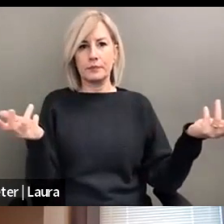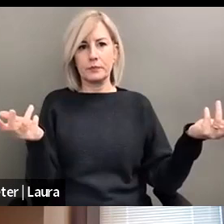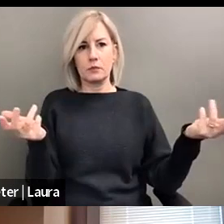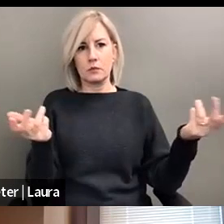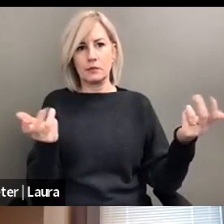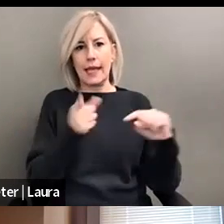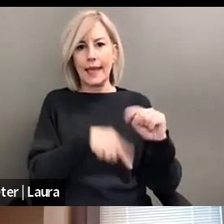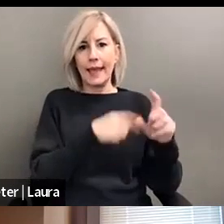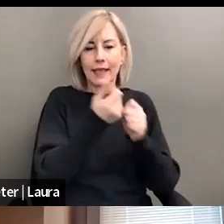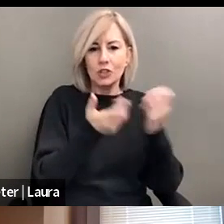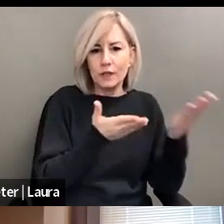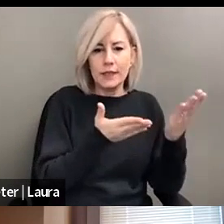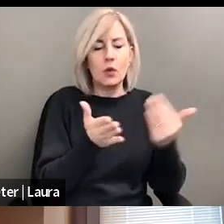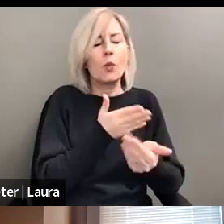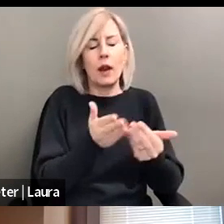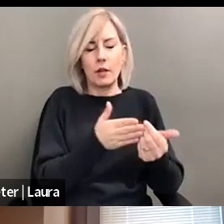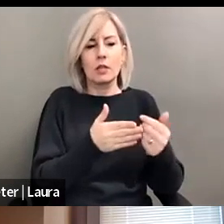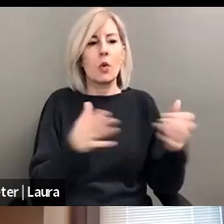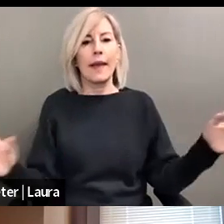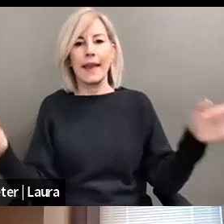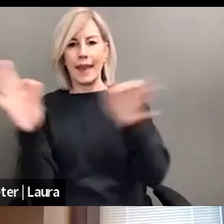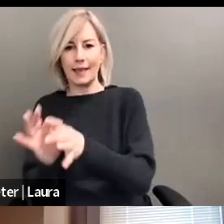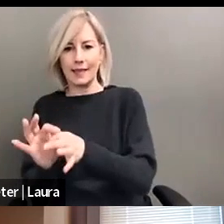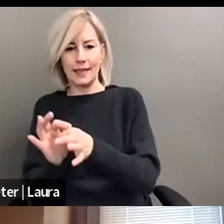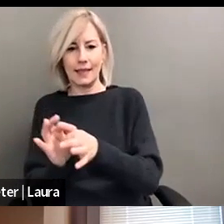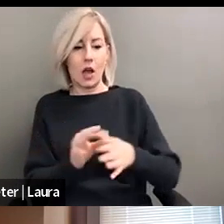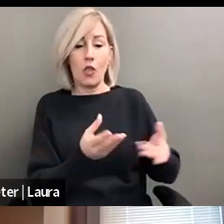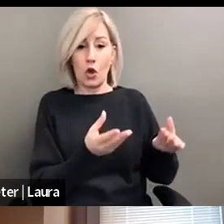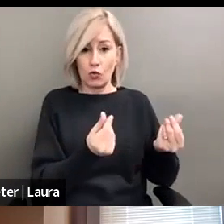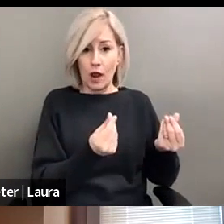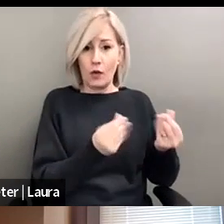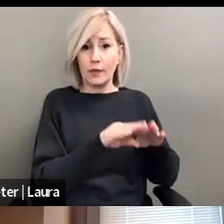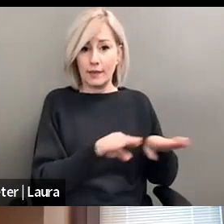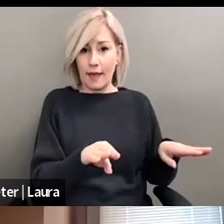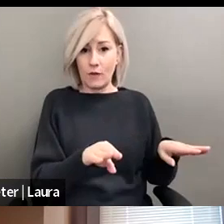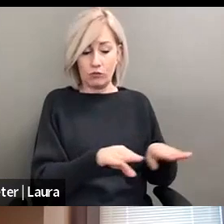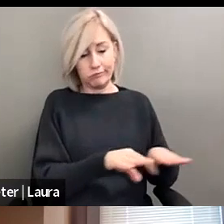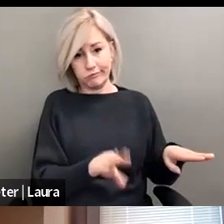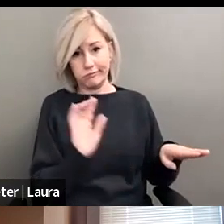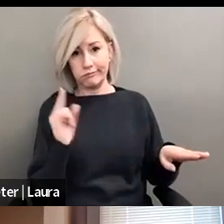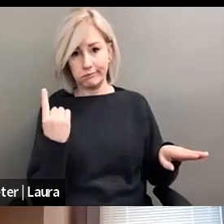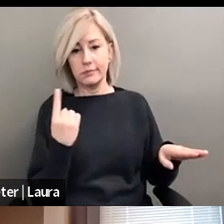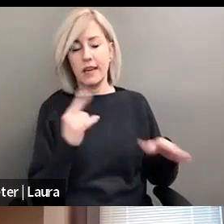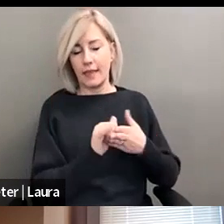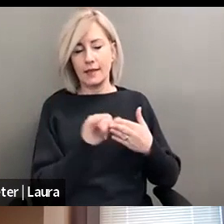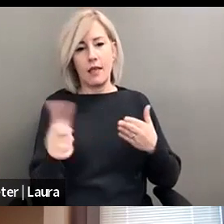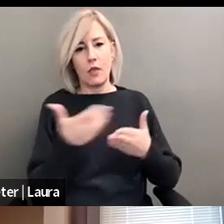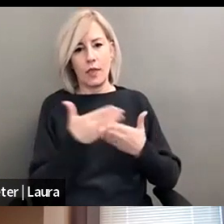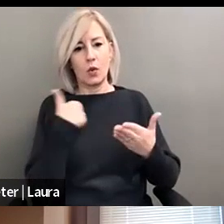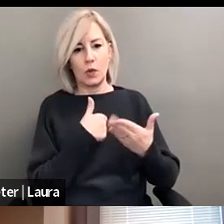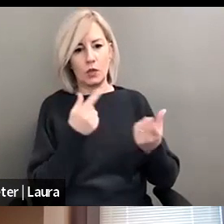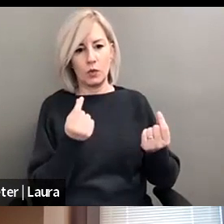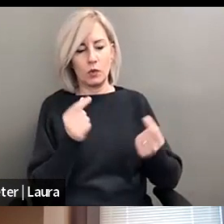able to seek services. So connecting it on the ground level is one of the other things that we do. I know